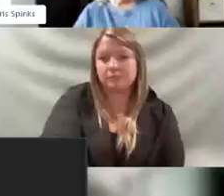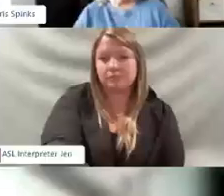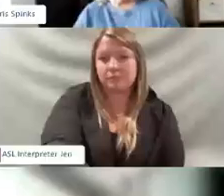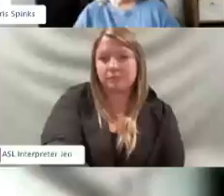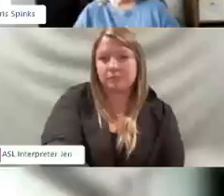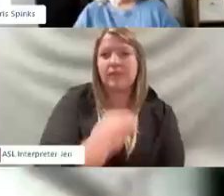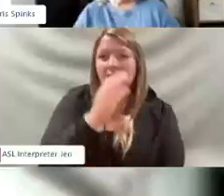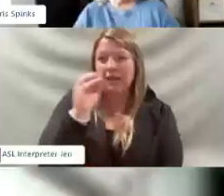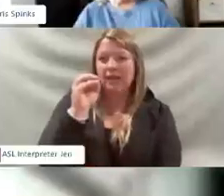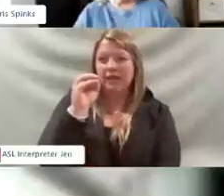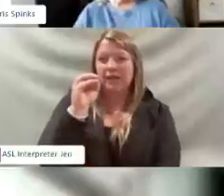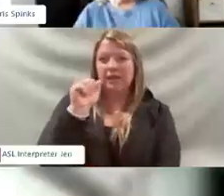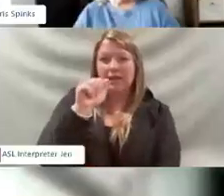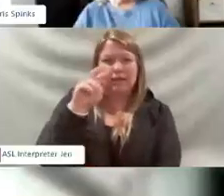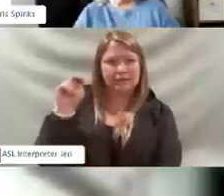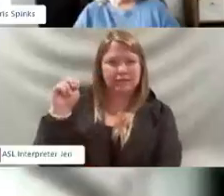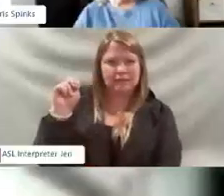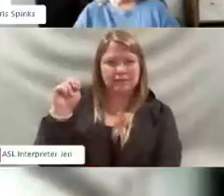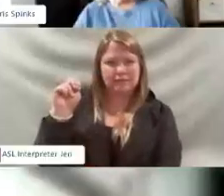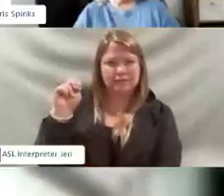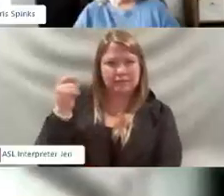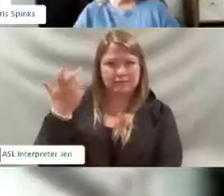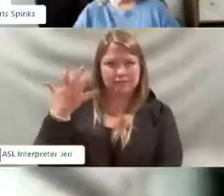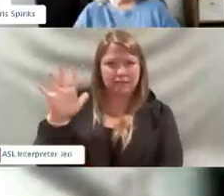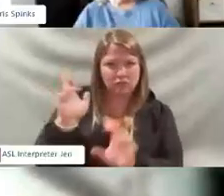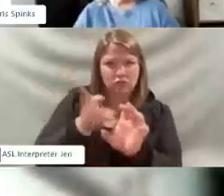And did Anne